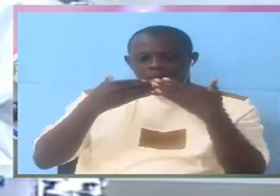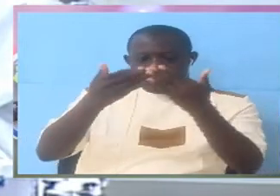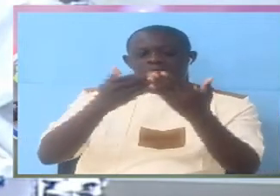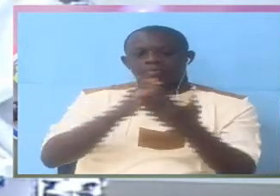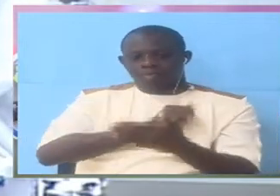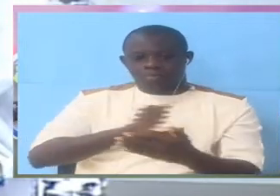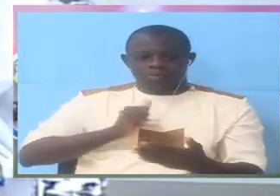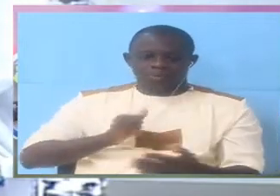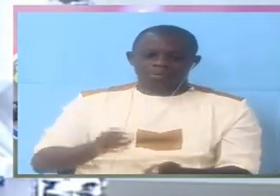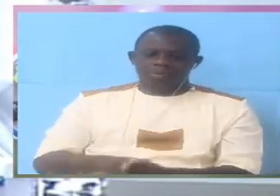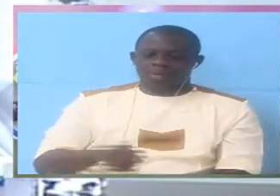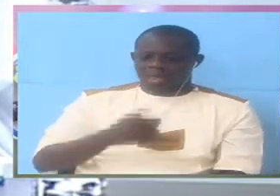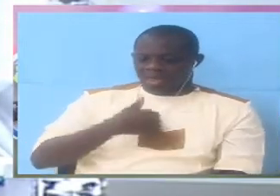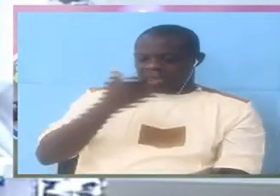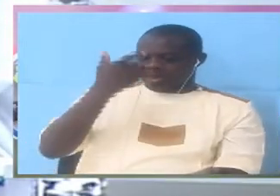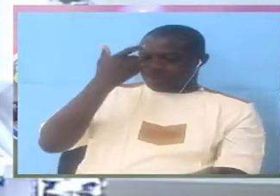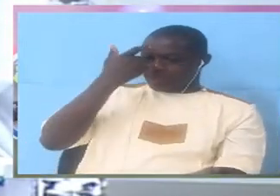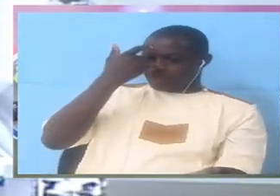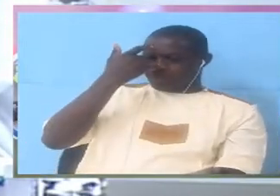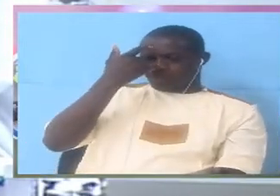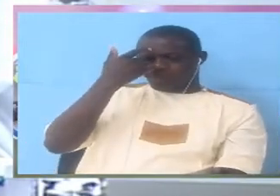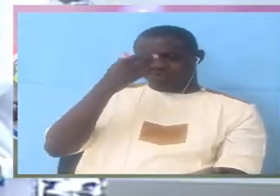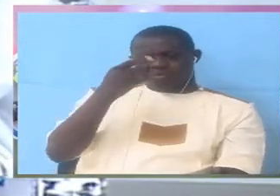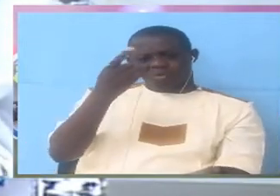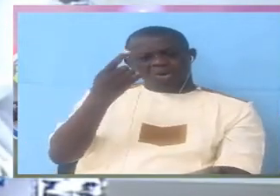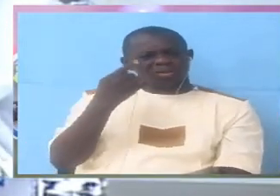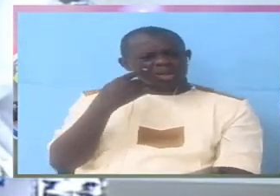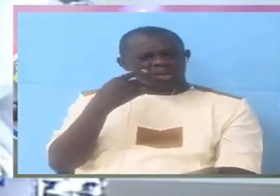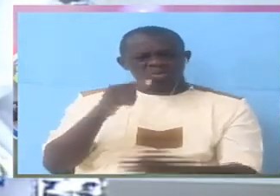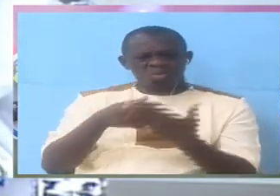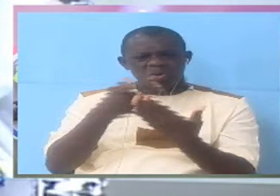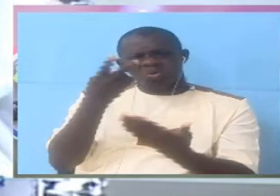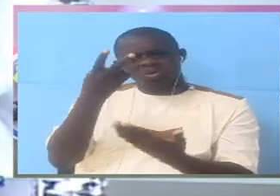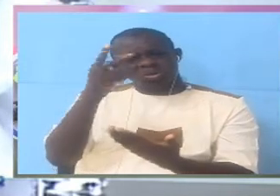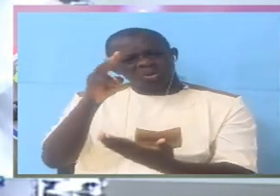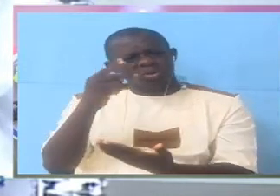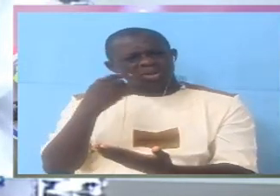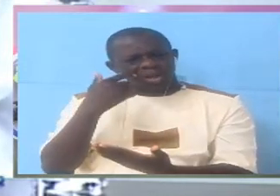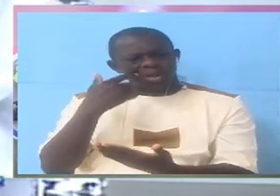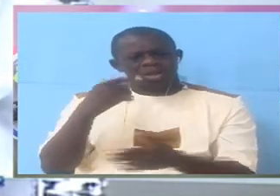think a day or two after the attempted coup, I